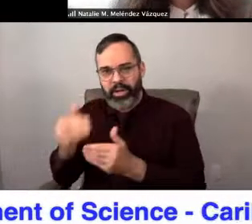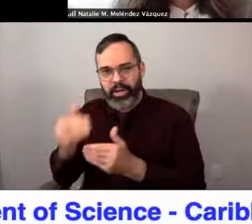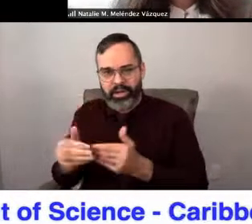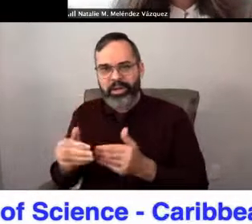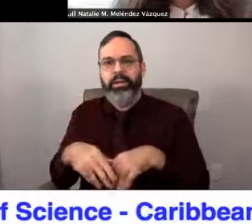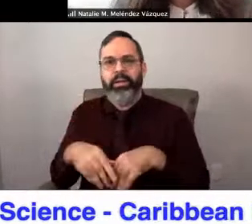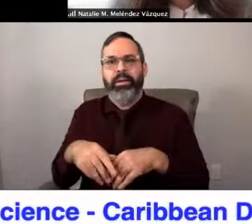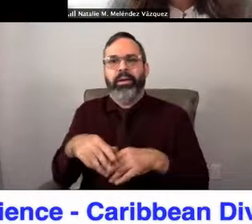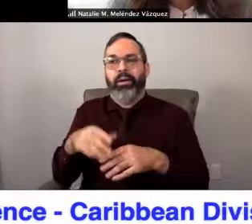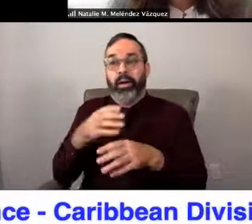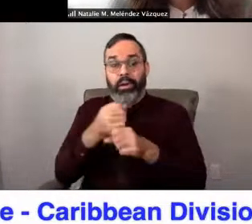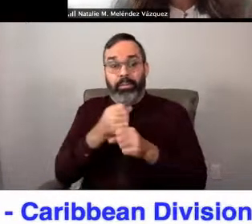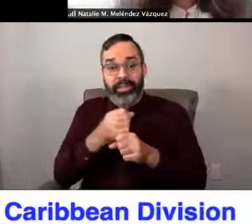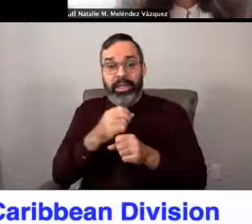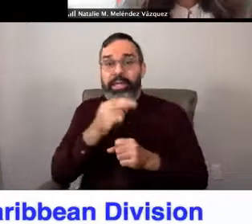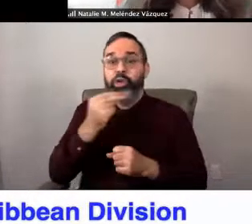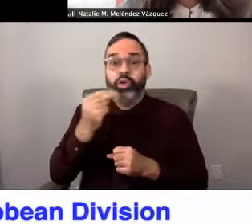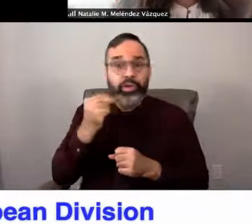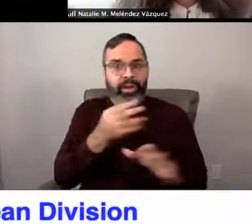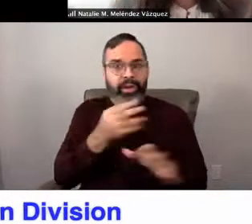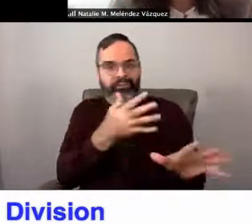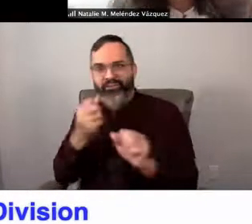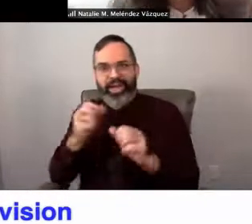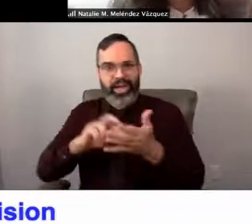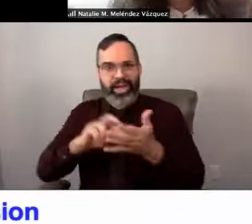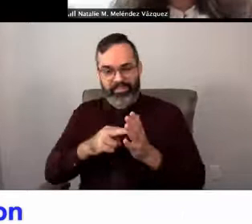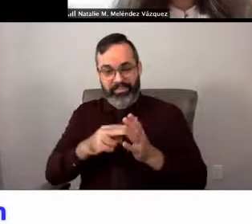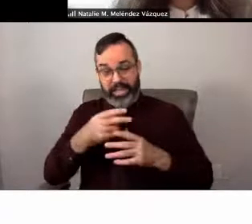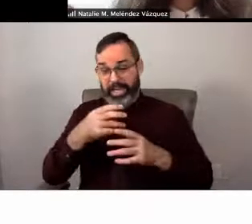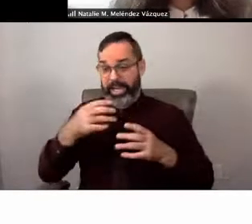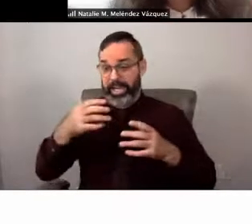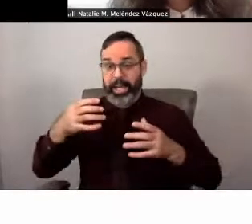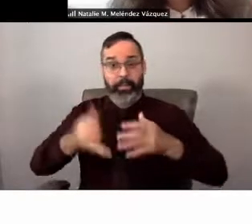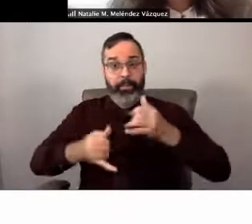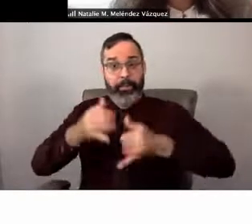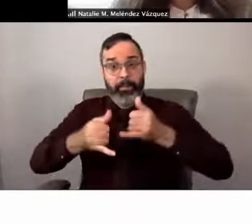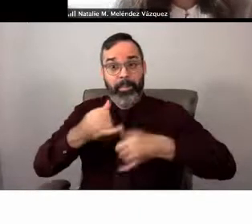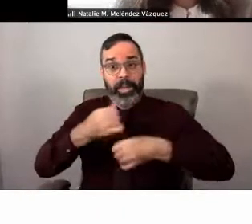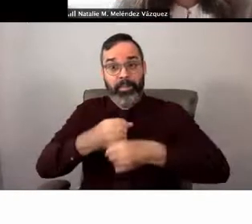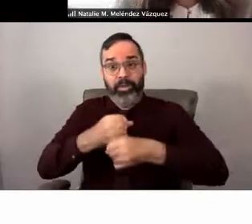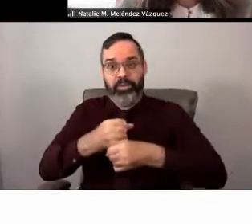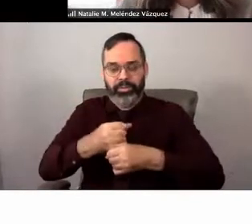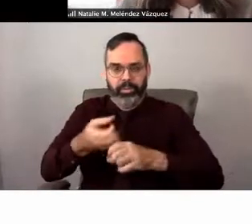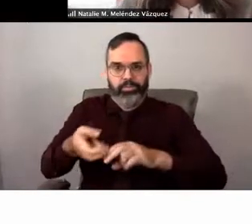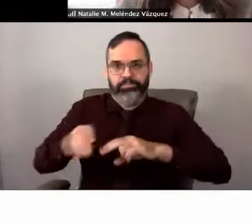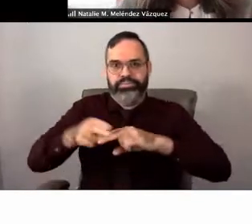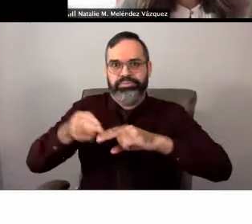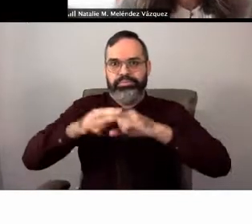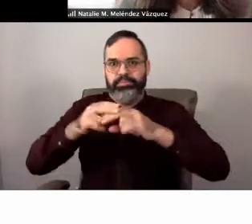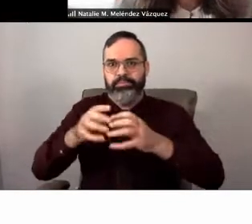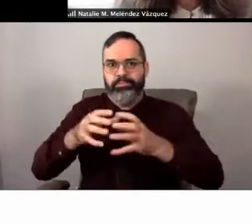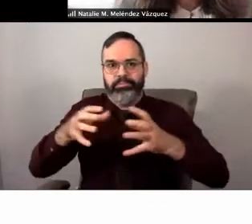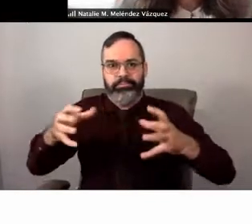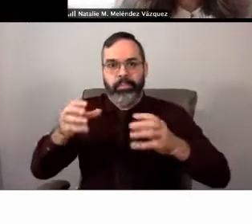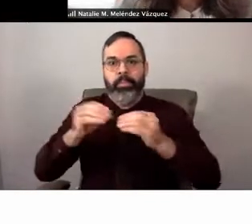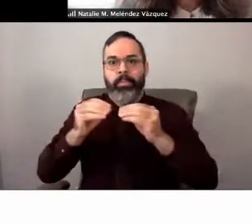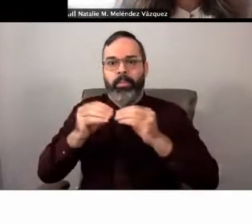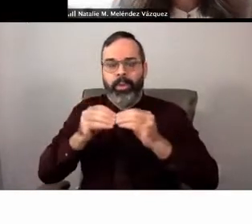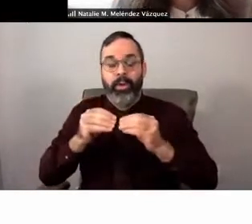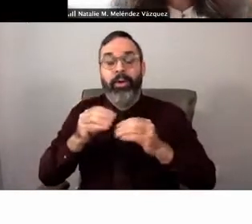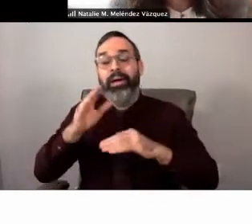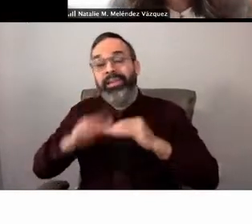nutrients faster, and therefore the milk production will be higher as to those cows that don't have